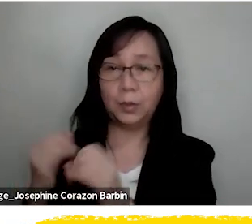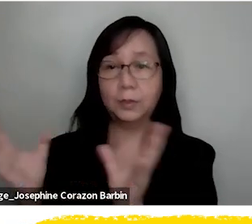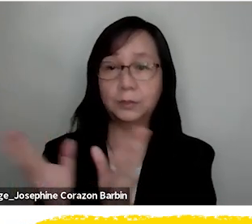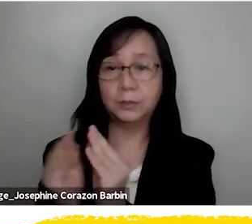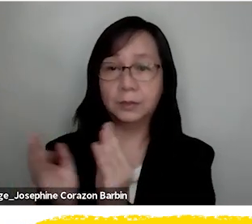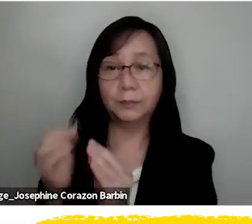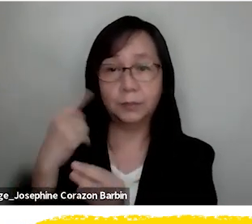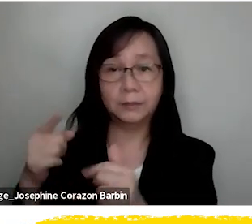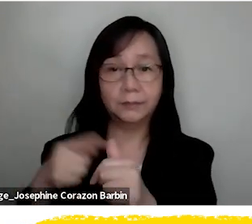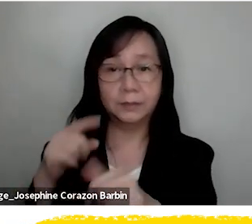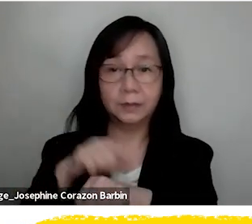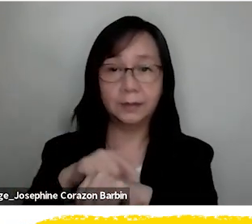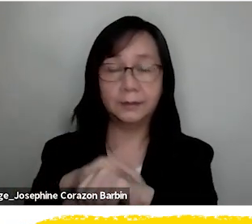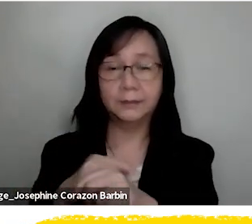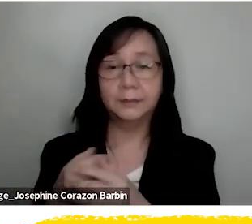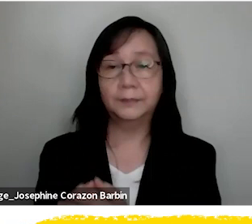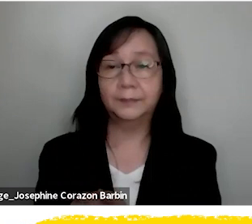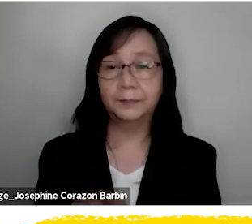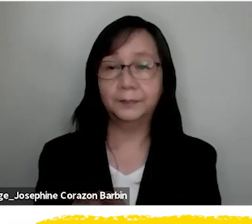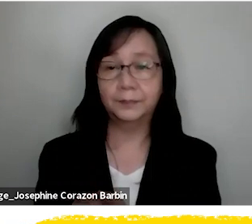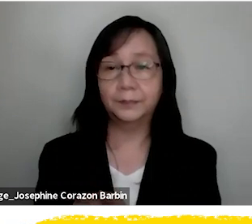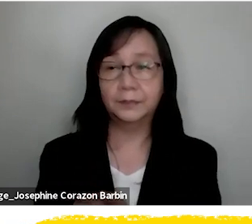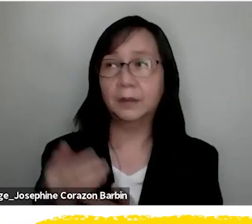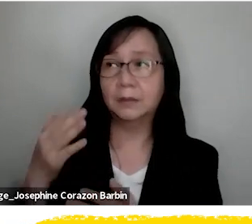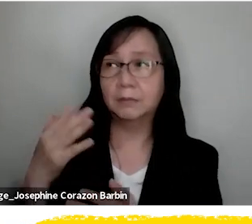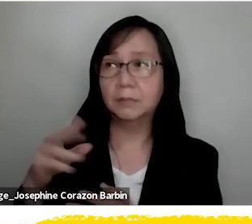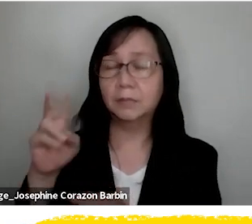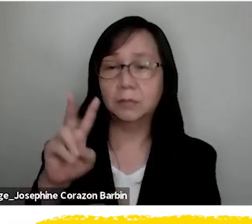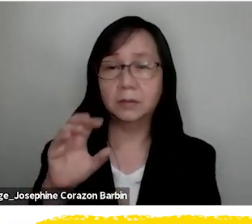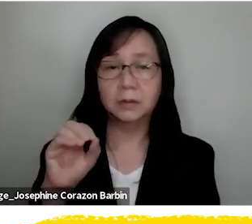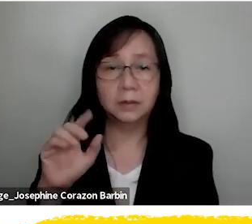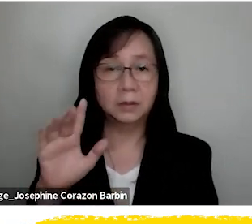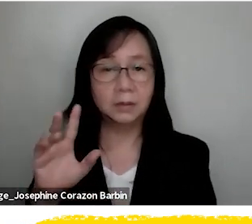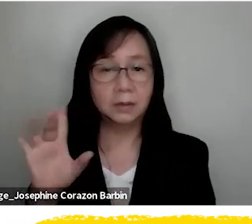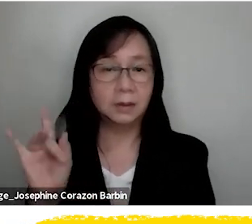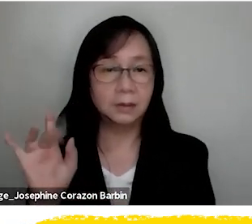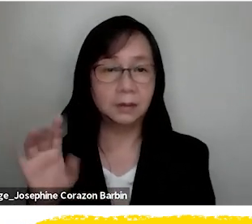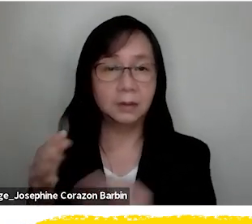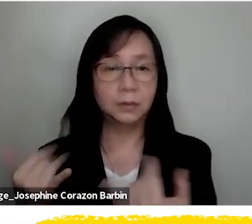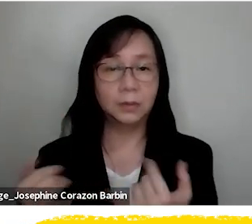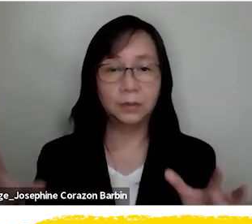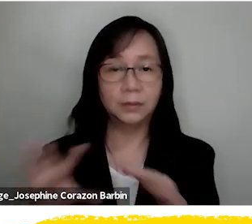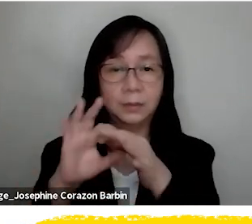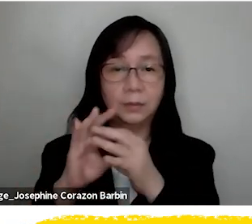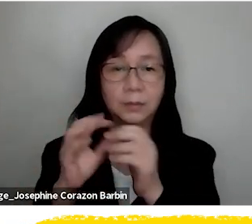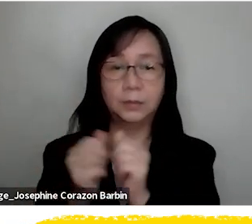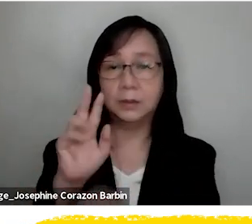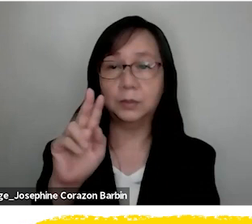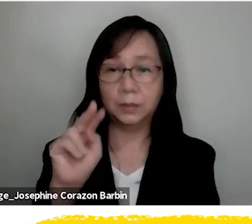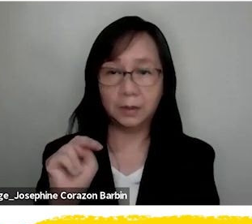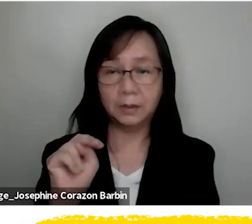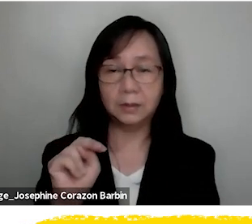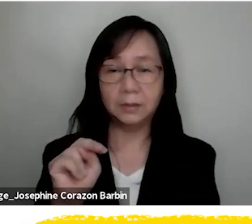time back in 2018, when we collaborated with the UN Committee on the Rights